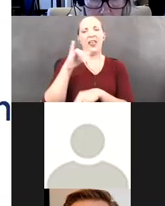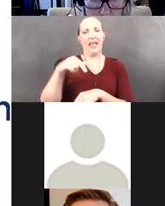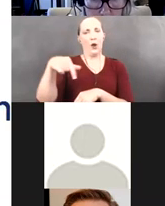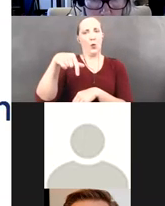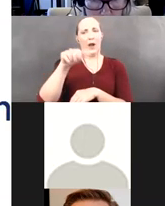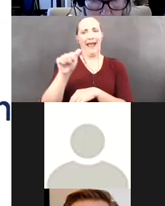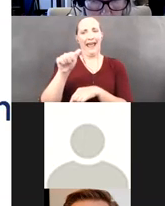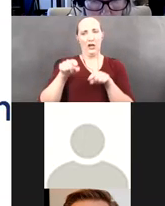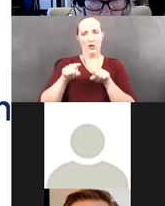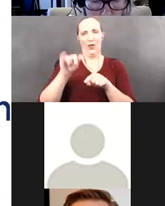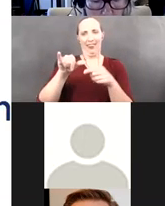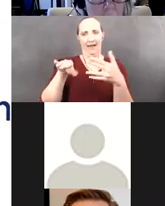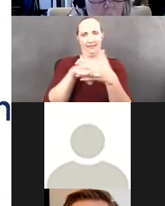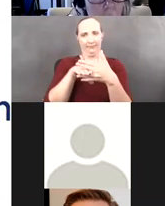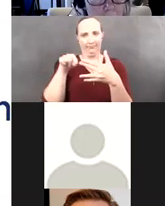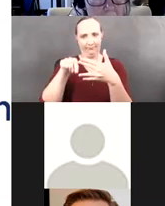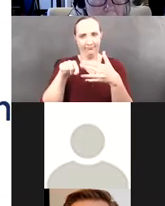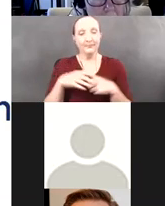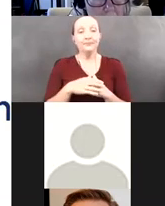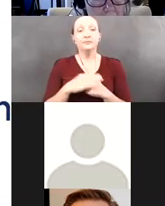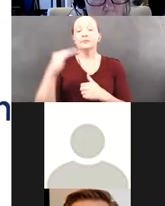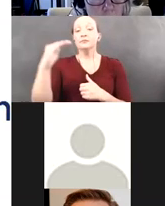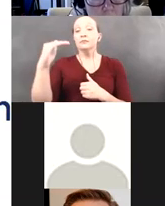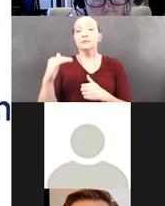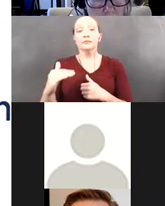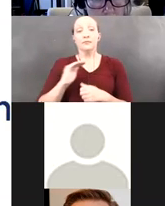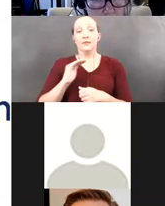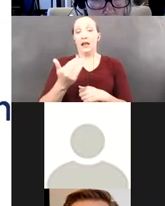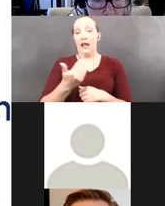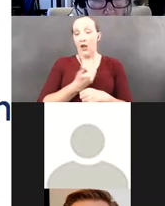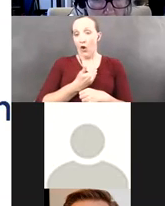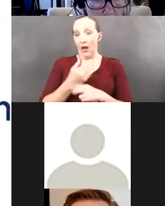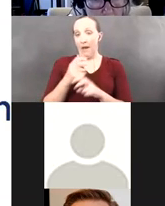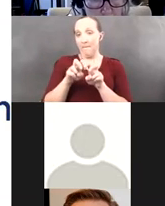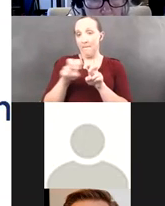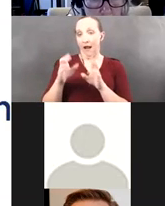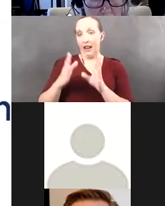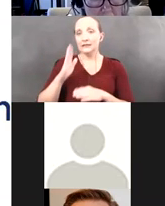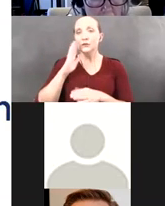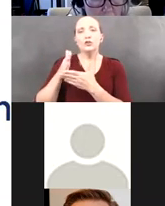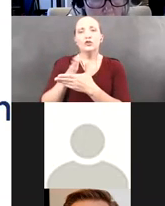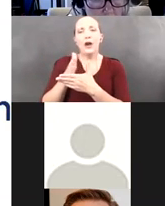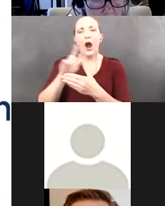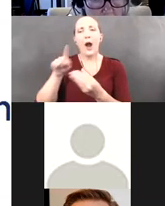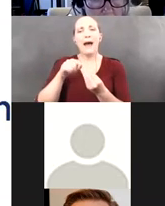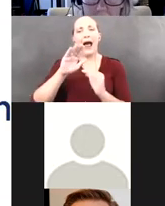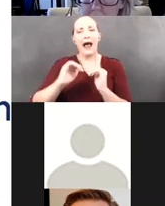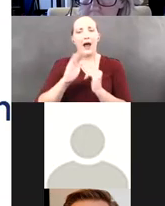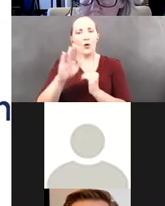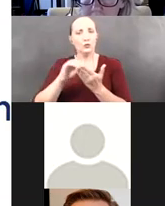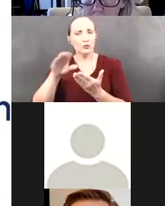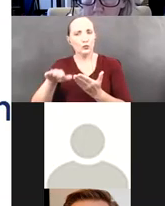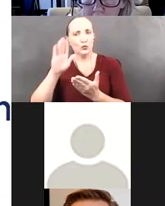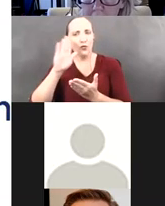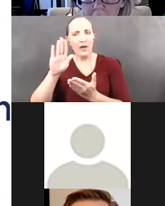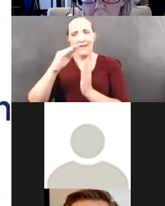favor ask your utilice el question. botón de Q y A Our para panelists will then contestar su share pregunta. how your Después students los can panelistas complete and van a